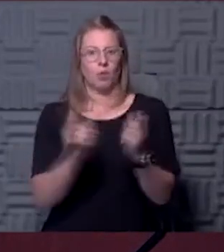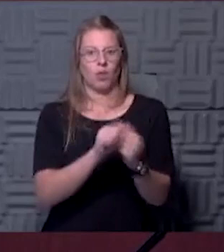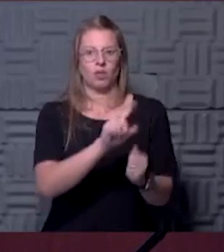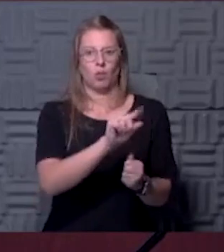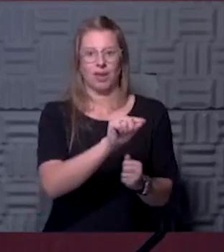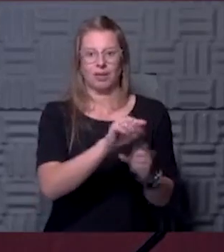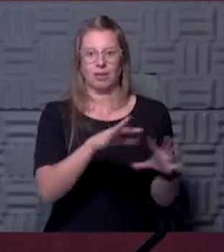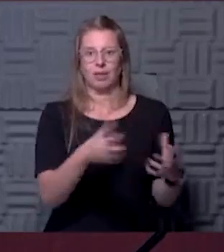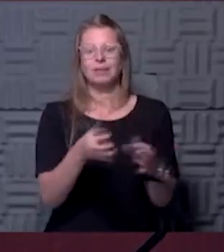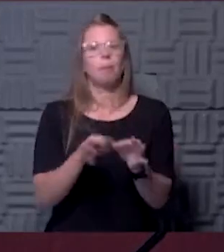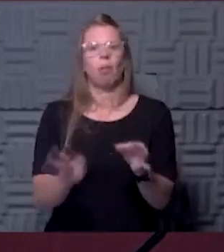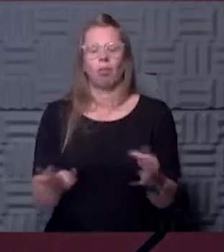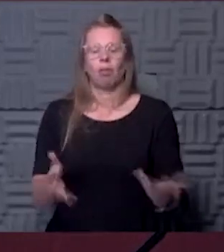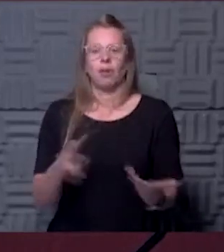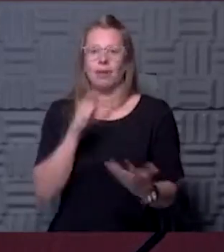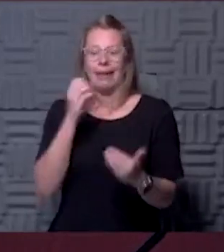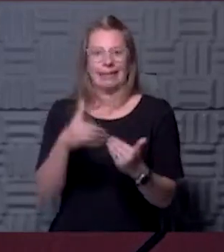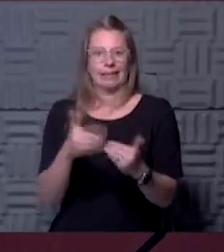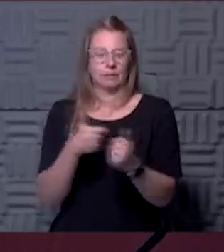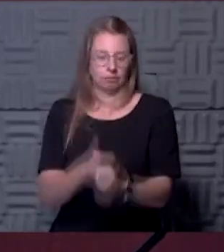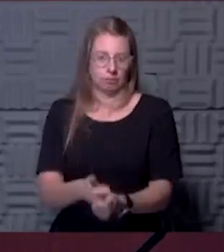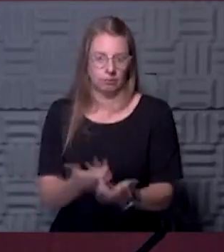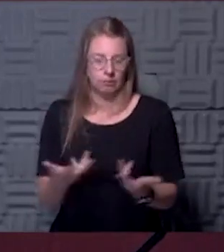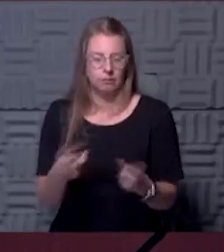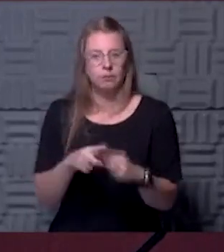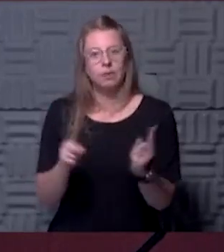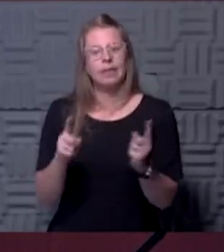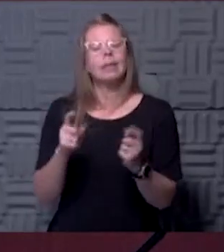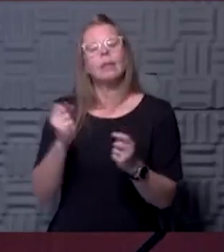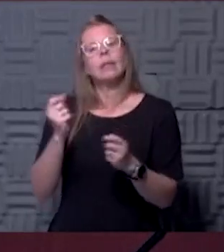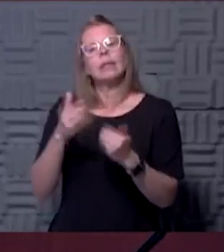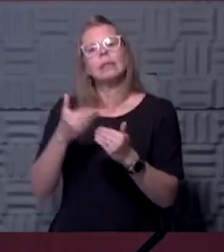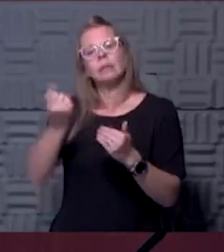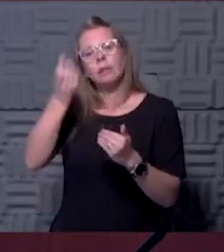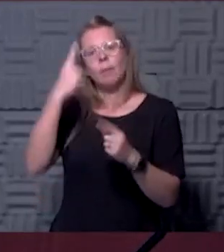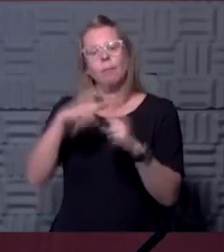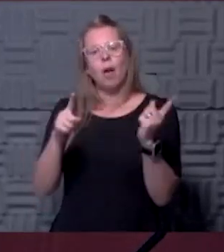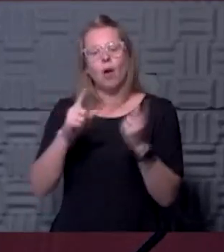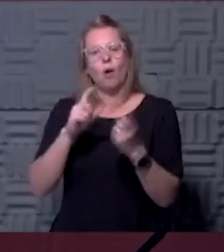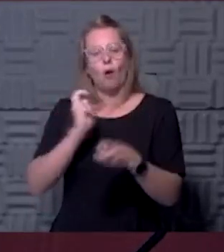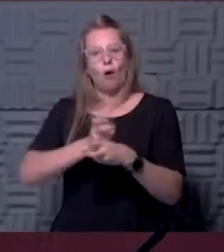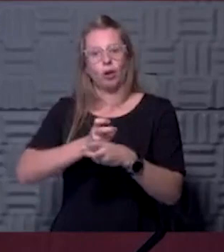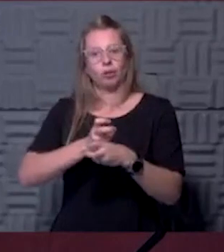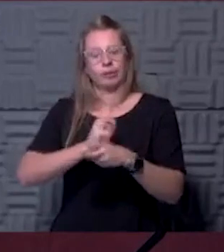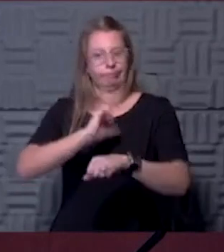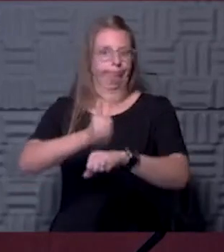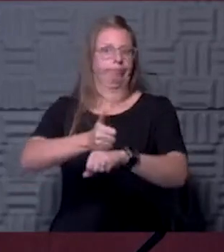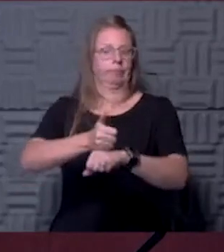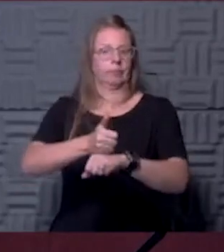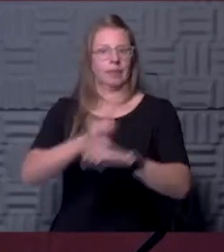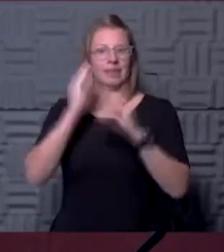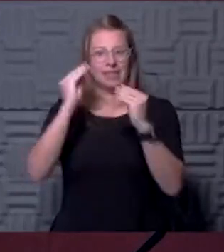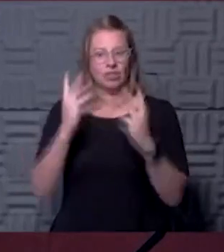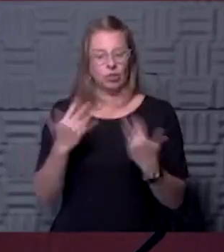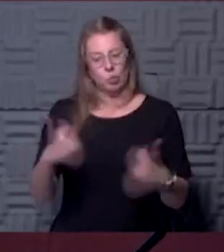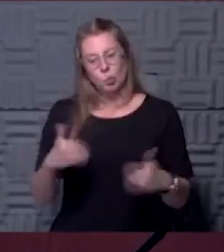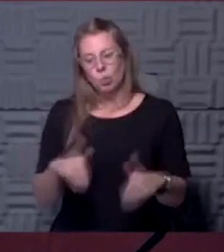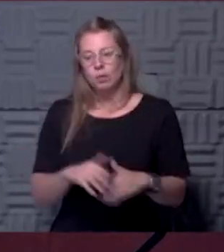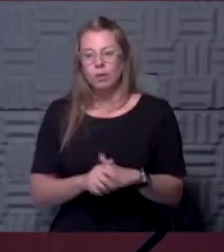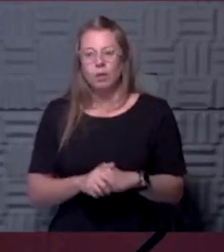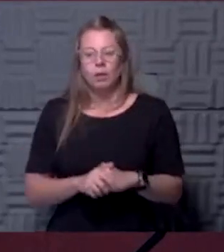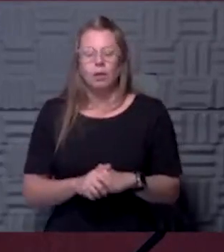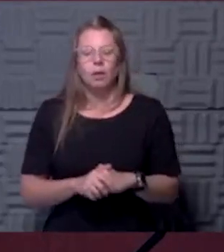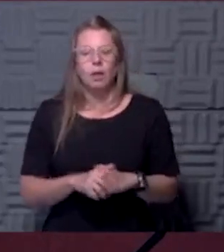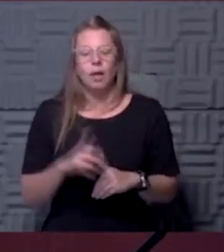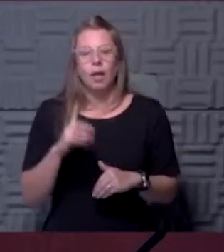those things, I mean, they're simple. They're just not easy to do. They're simple constructs, easy to understand, hard to implement. Teachers being a limiting factor in this case. But I think we